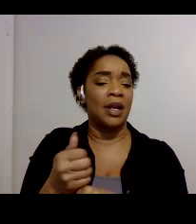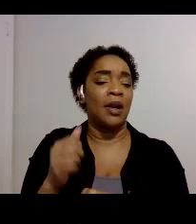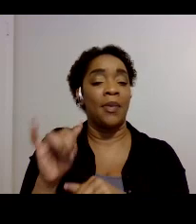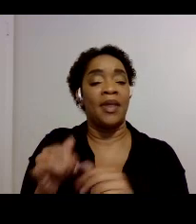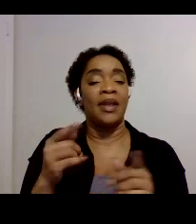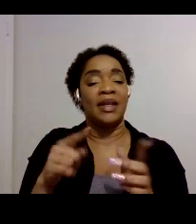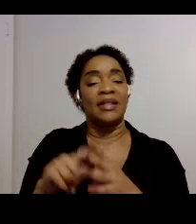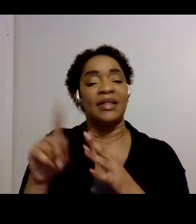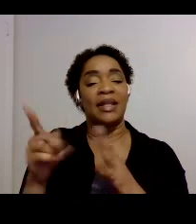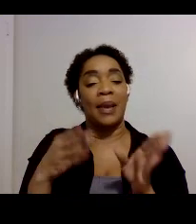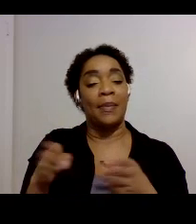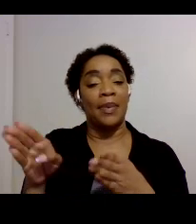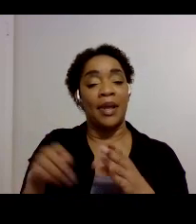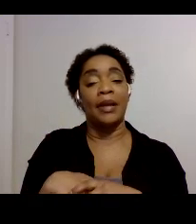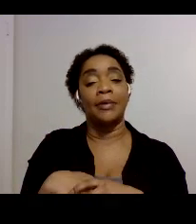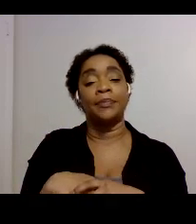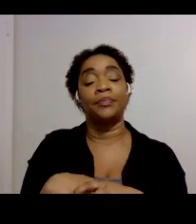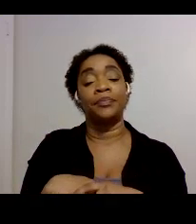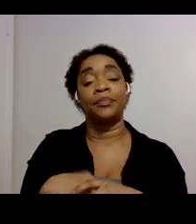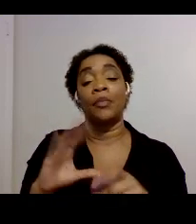so our last question